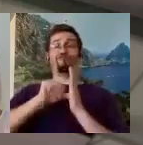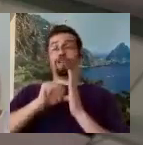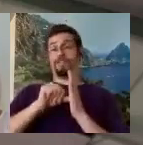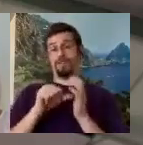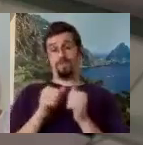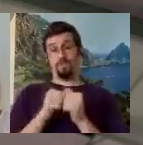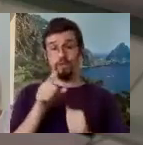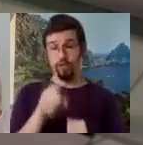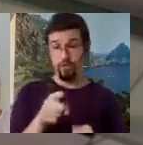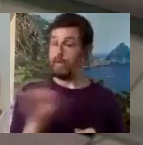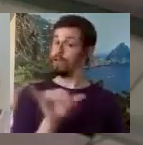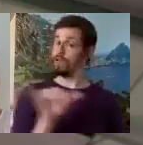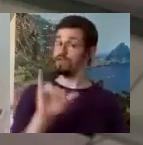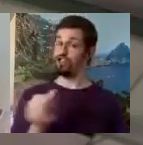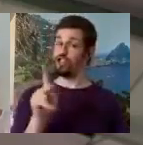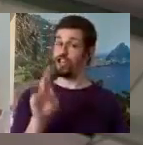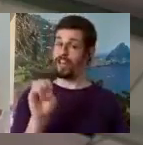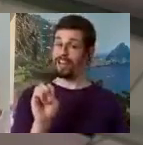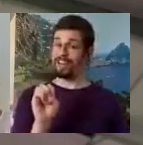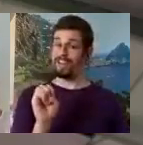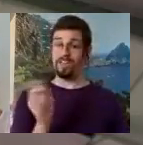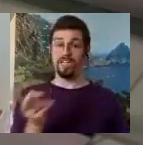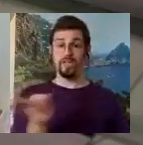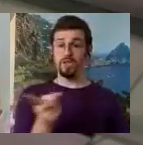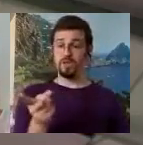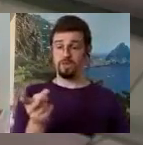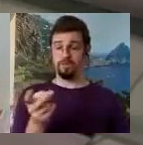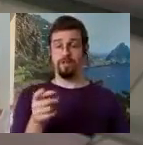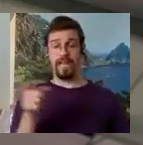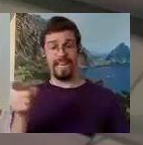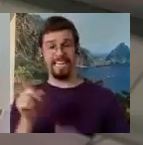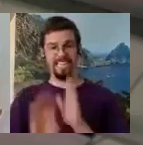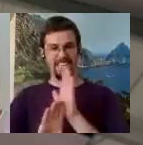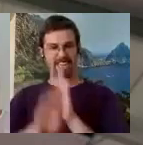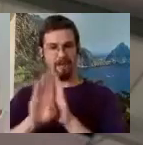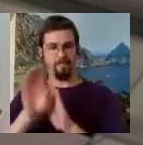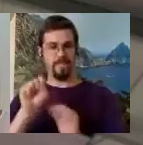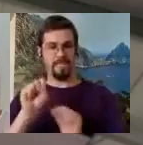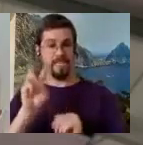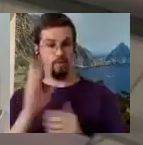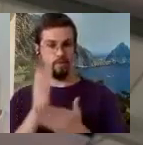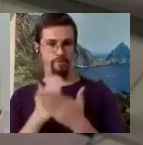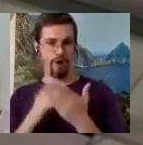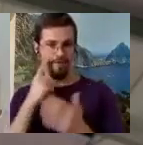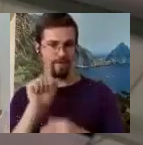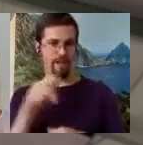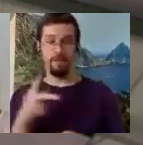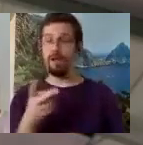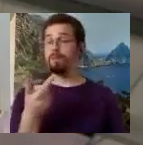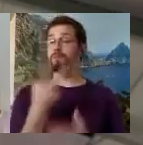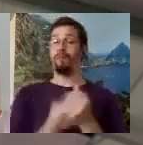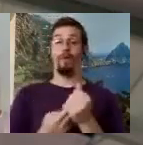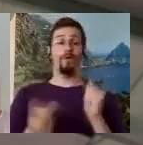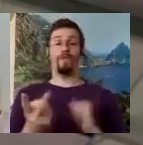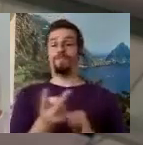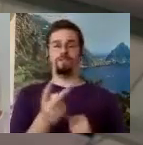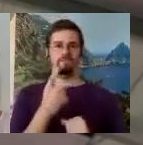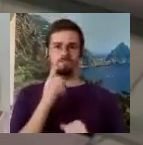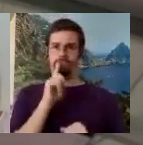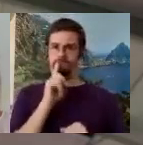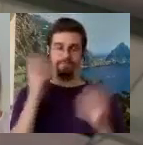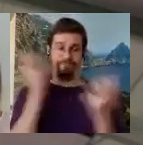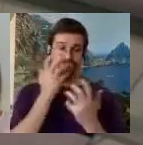But it's all good, and I want to thank you very, very much for coming today. You are a wonderful young lady. I am